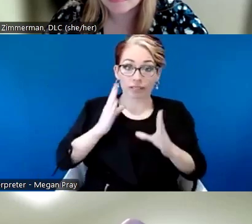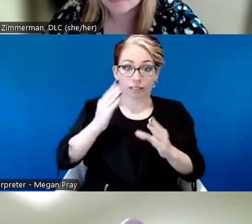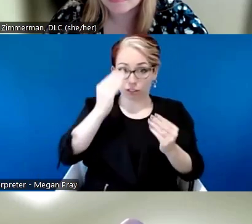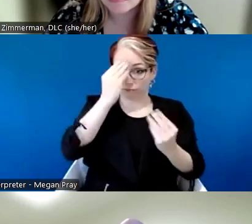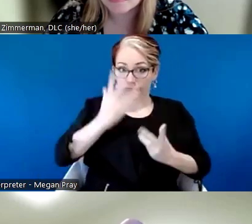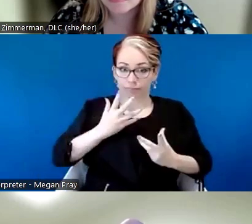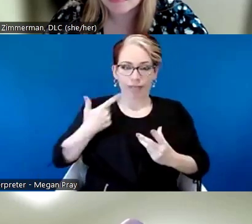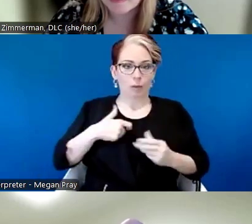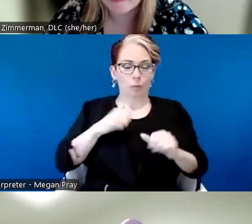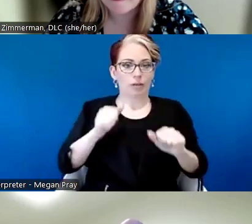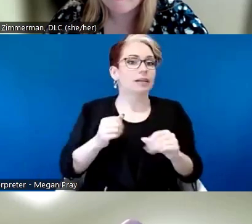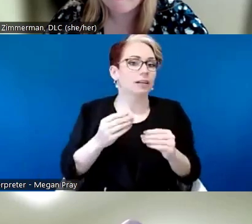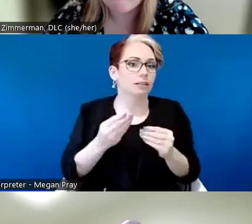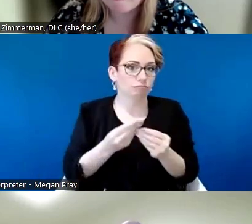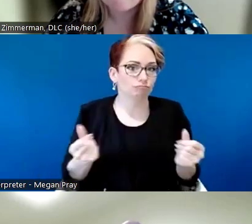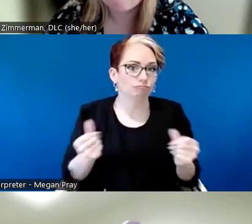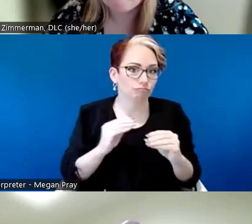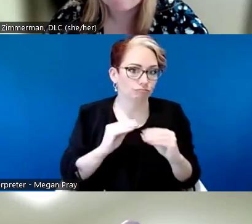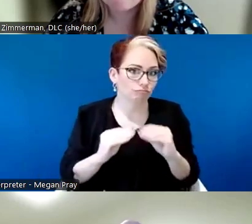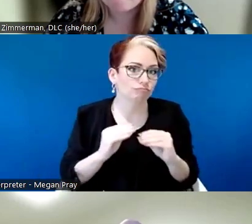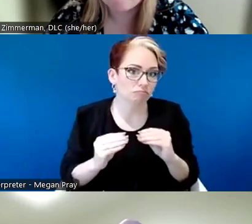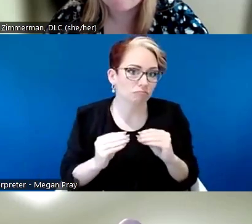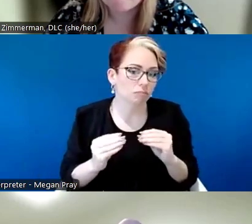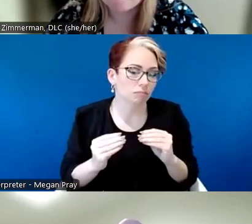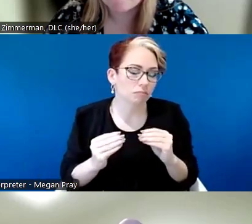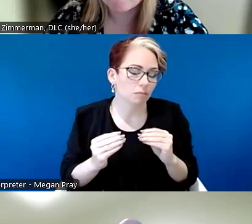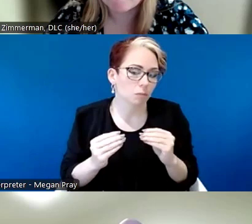with and rectified fairly quickly.